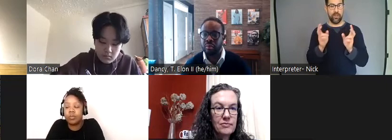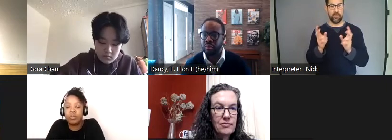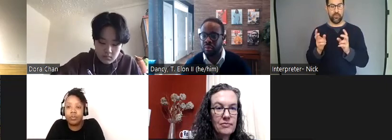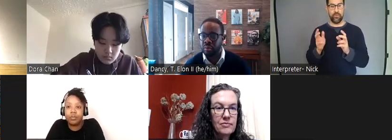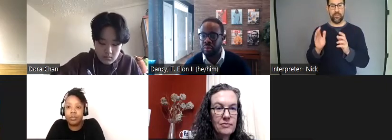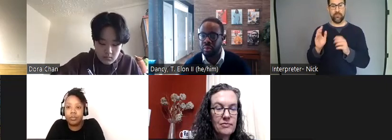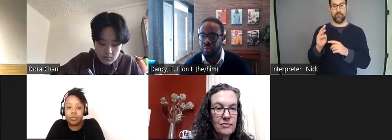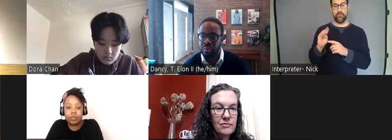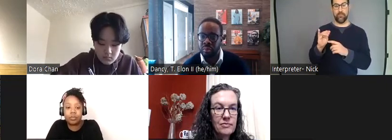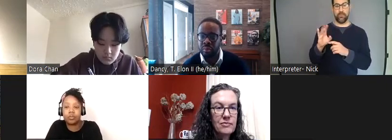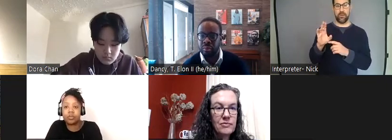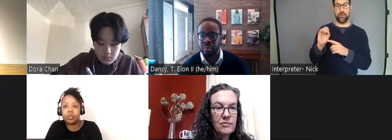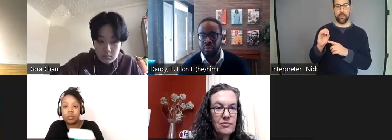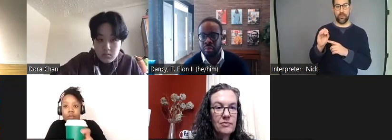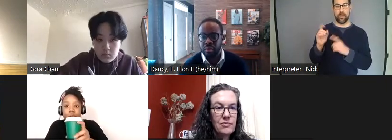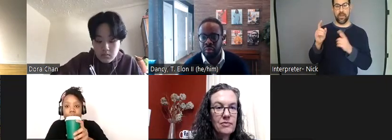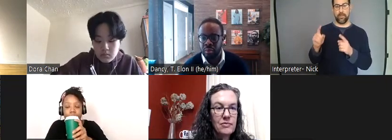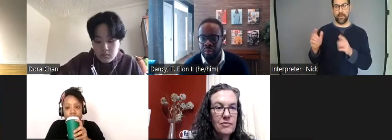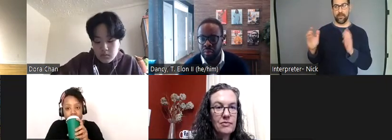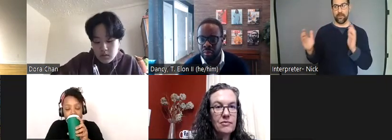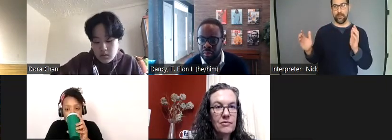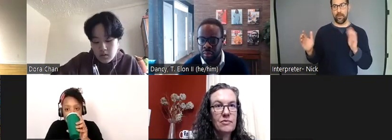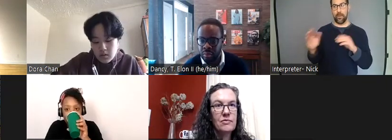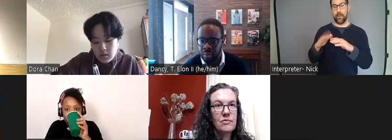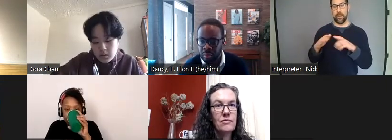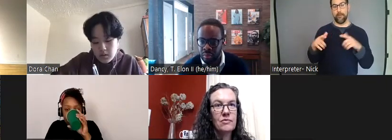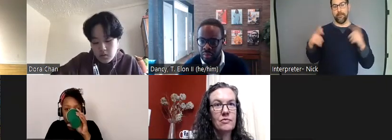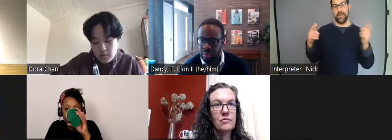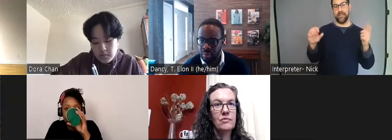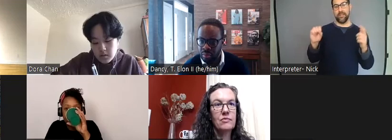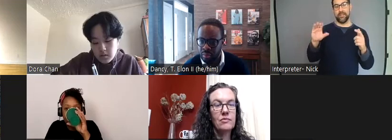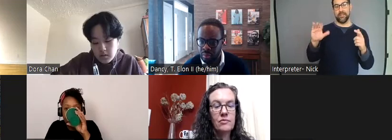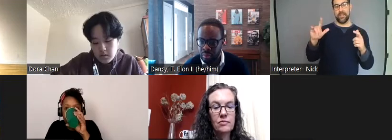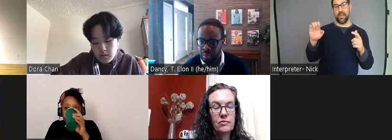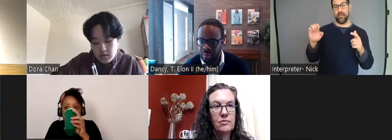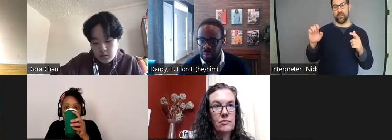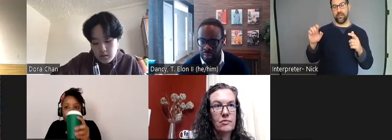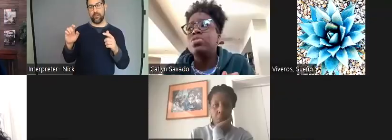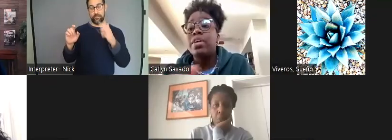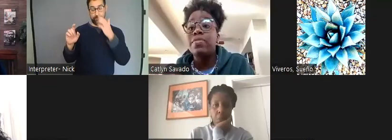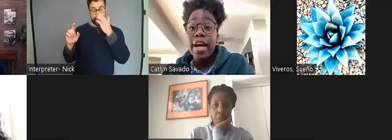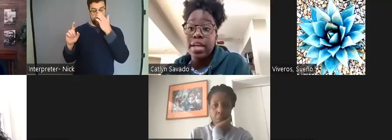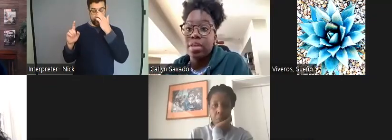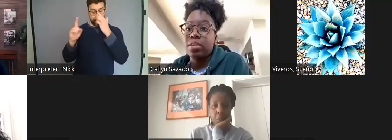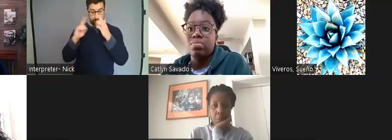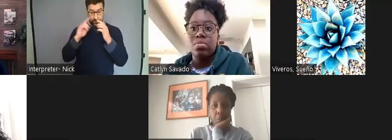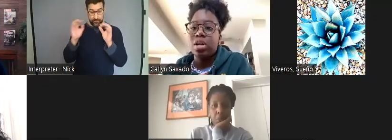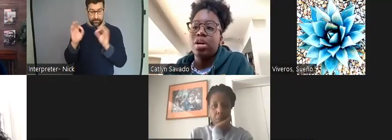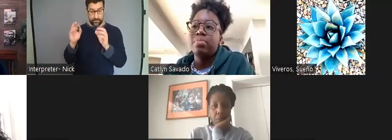micro happen on a bigger scale. And so even with, I'll take a small issue like fighting,